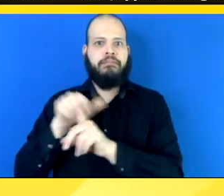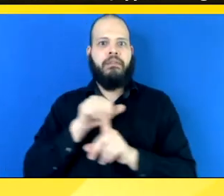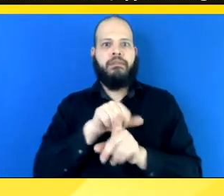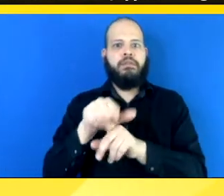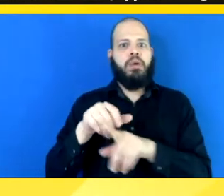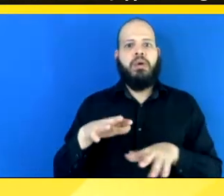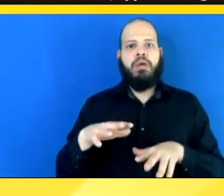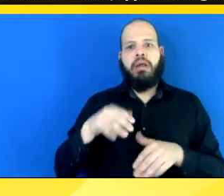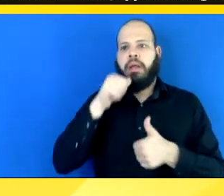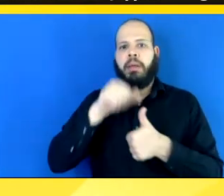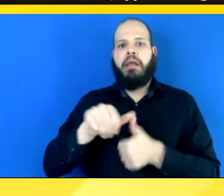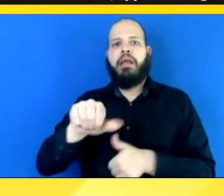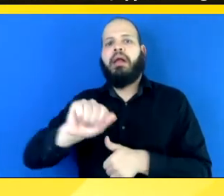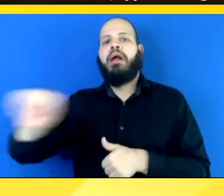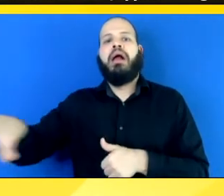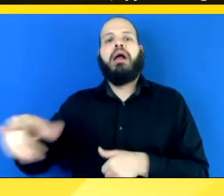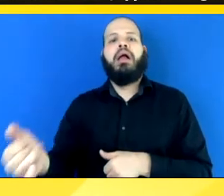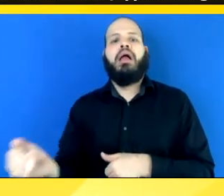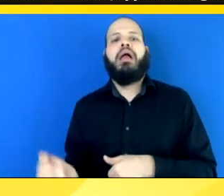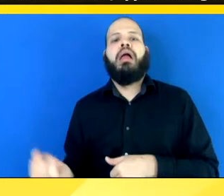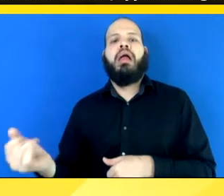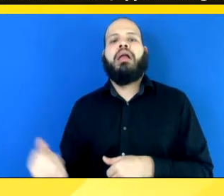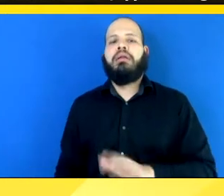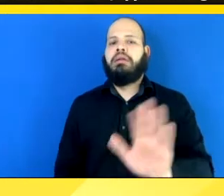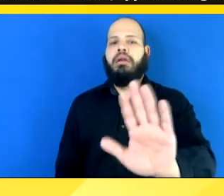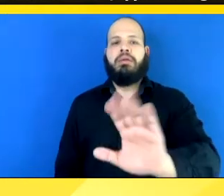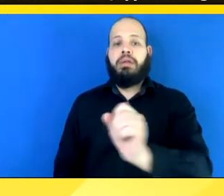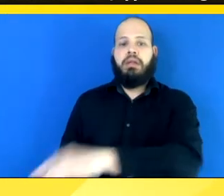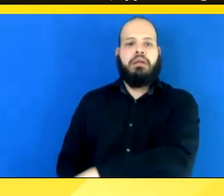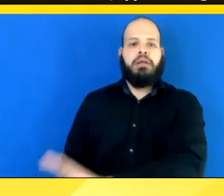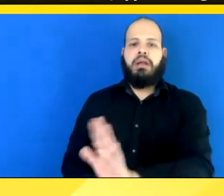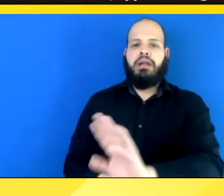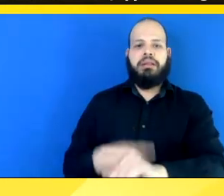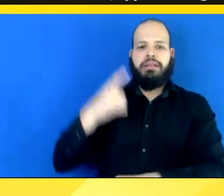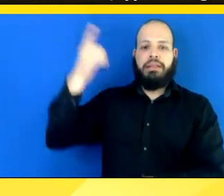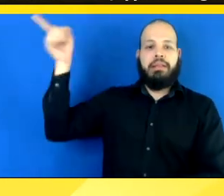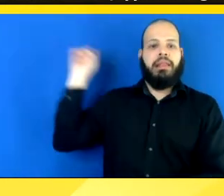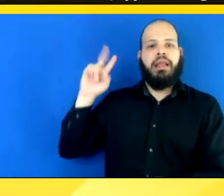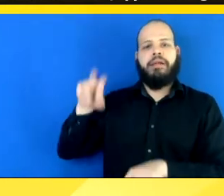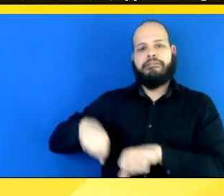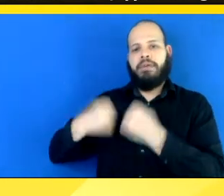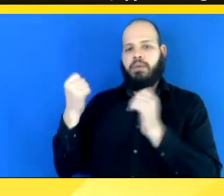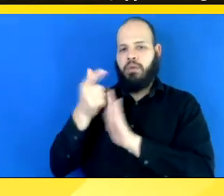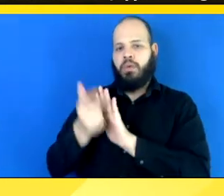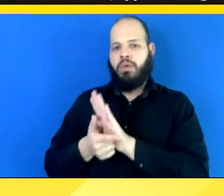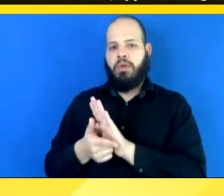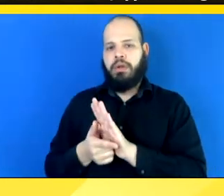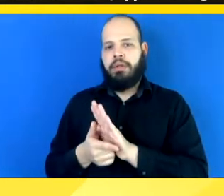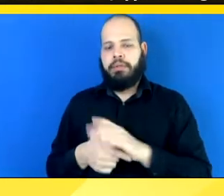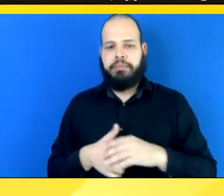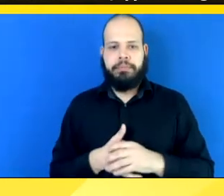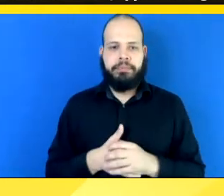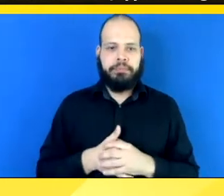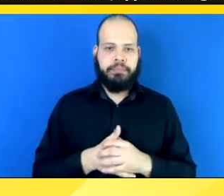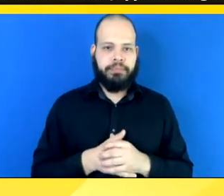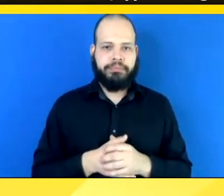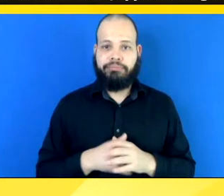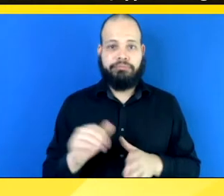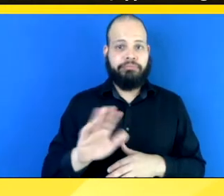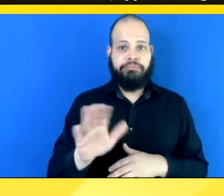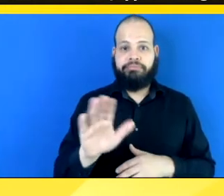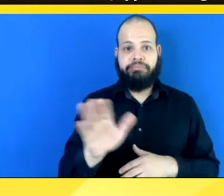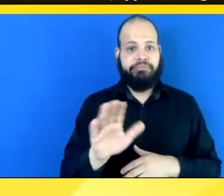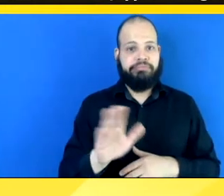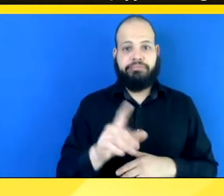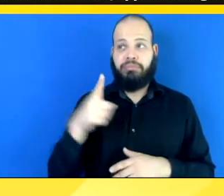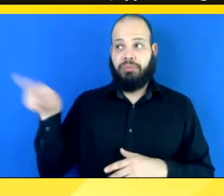because they can just wait out your fire inside your belly to make change in Birmingham, they're wrong. They are